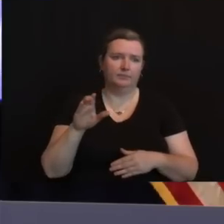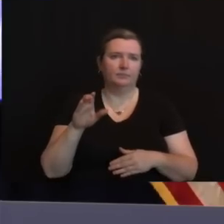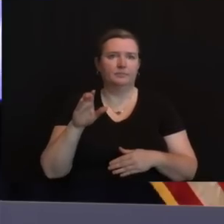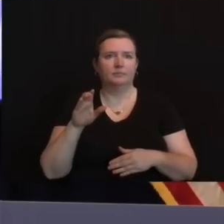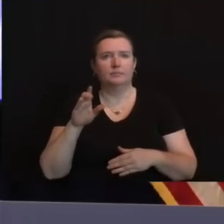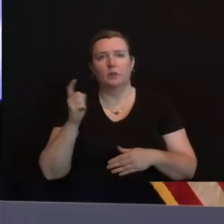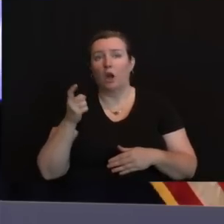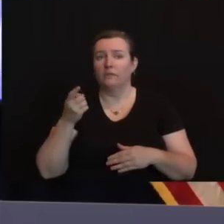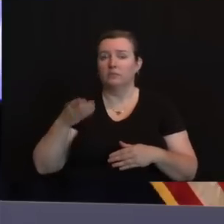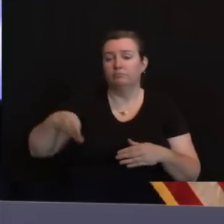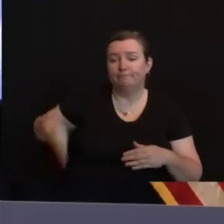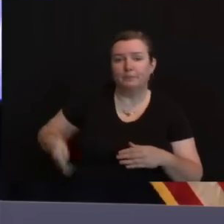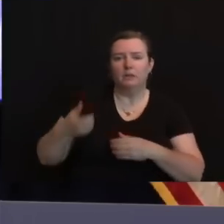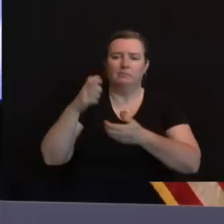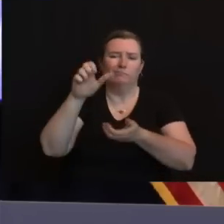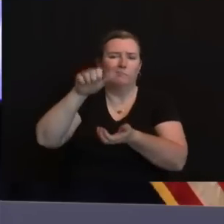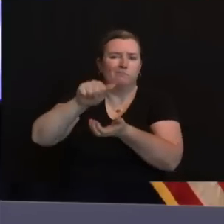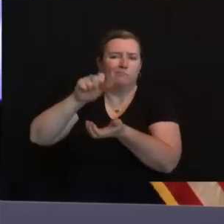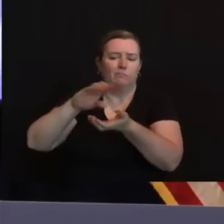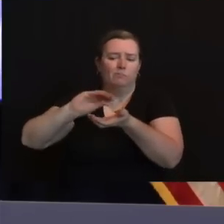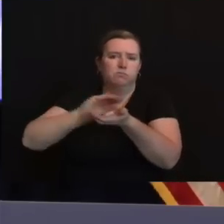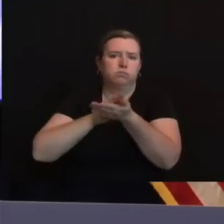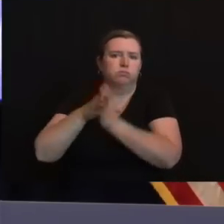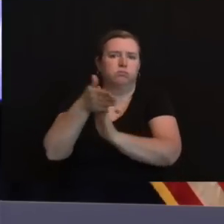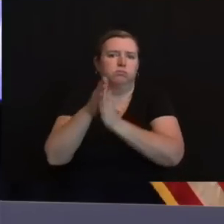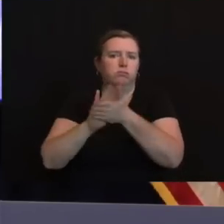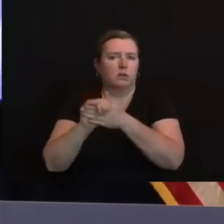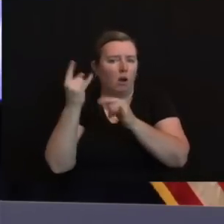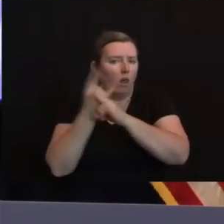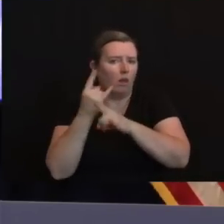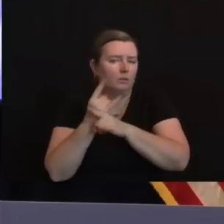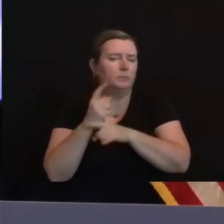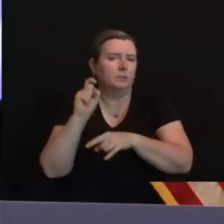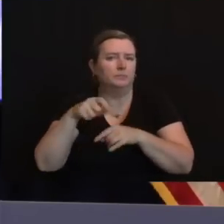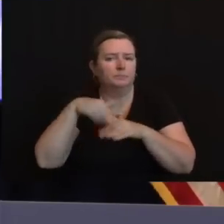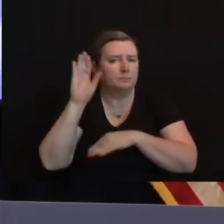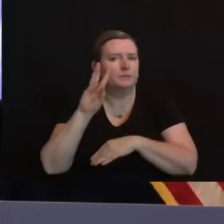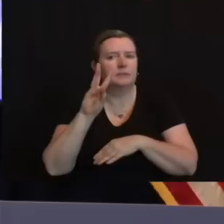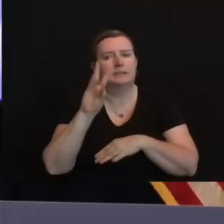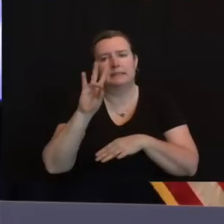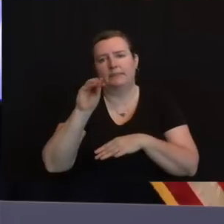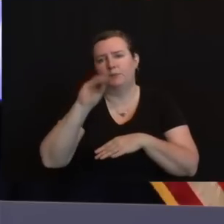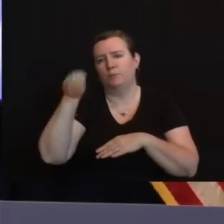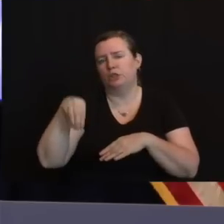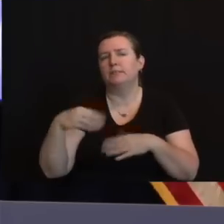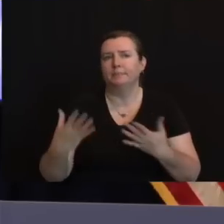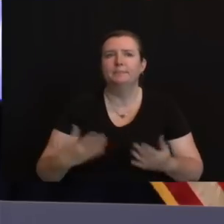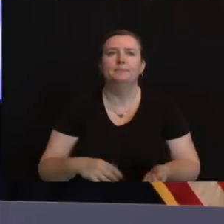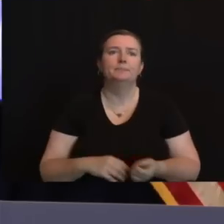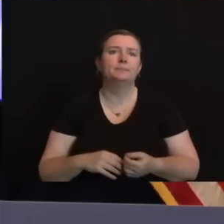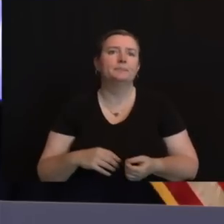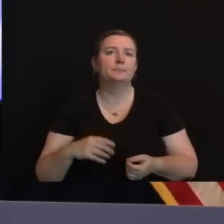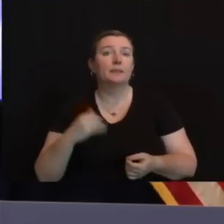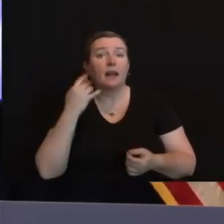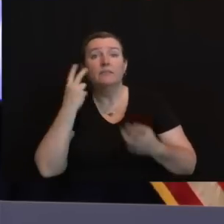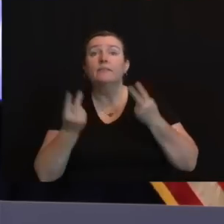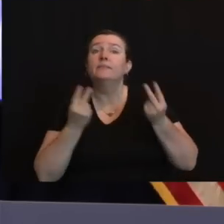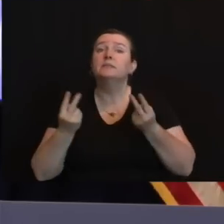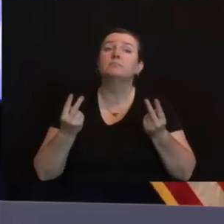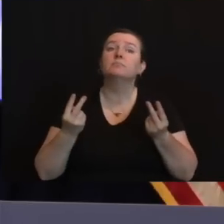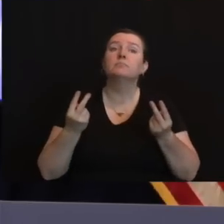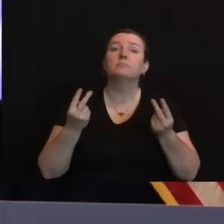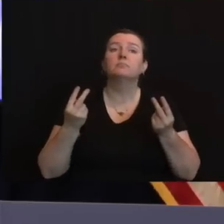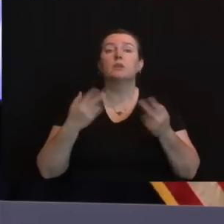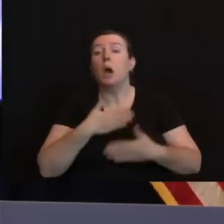use hand sanitizer with at least 60% alcohol. Visiting an amusement park may be part